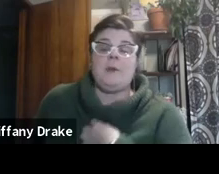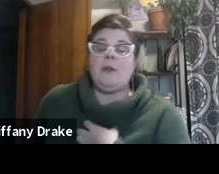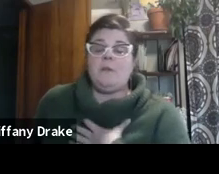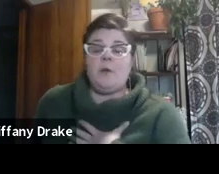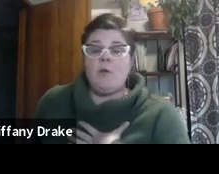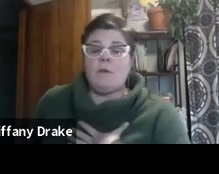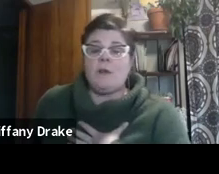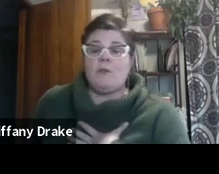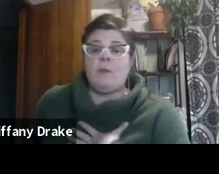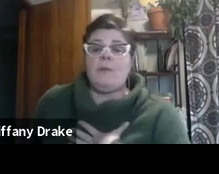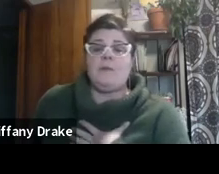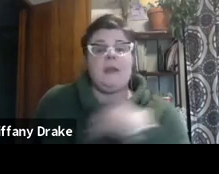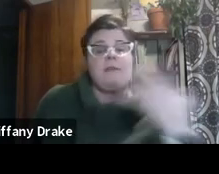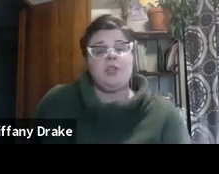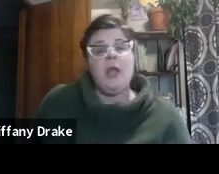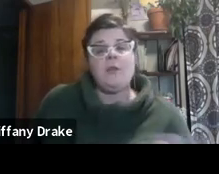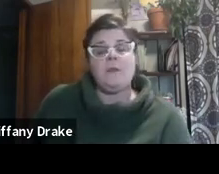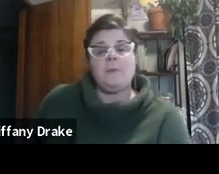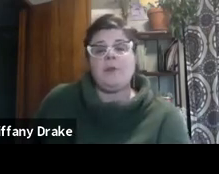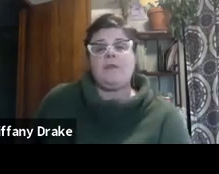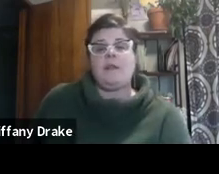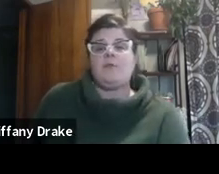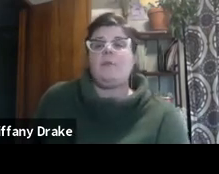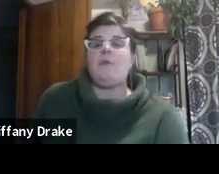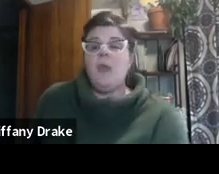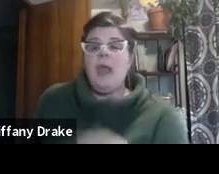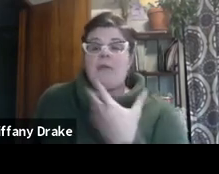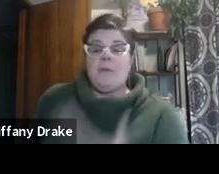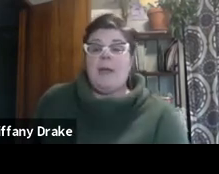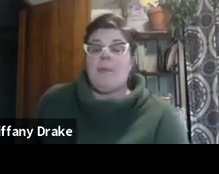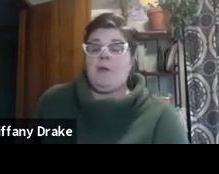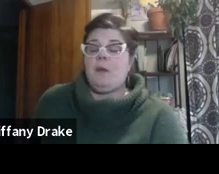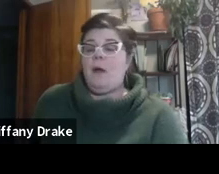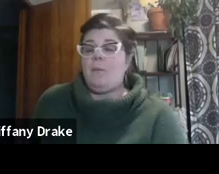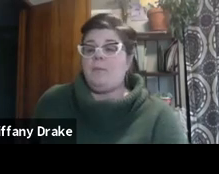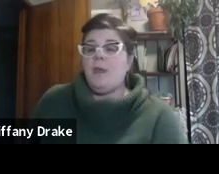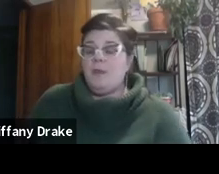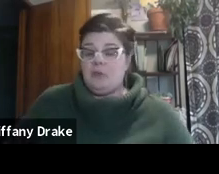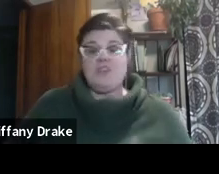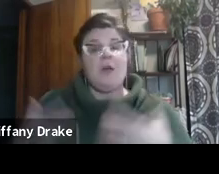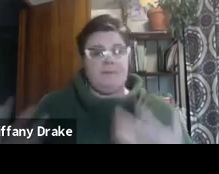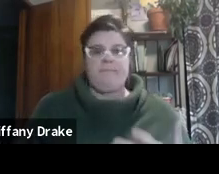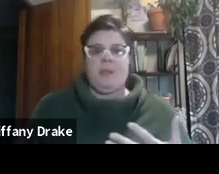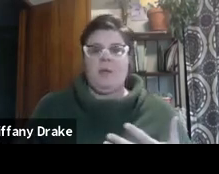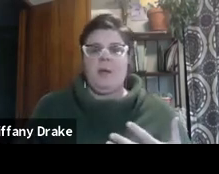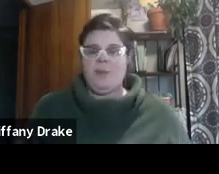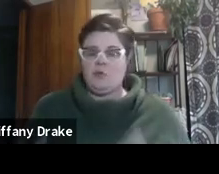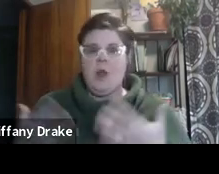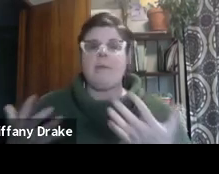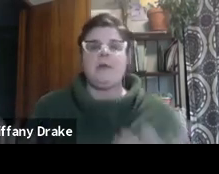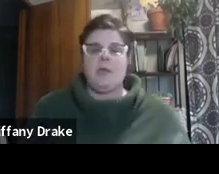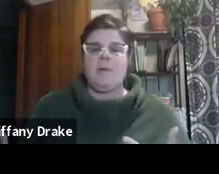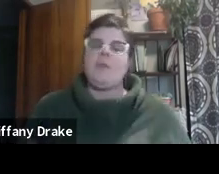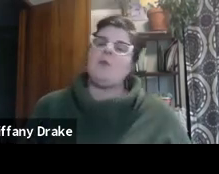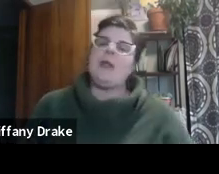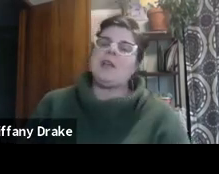have experienced their own sexual abuse to then have a child who's experienced sexual abuse, and for that parent, their stuff to come up, their